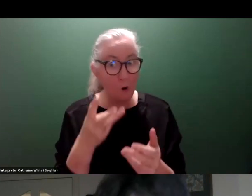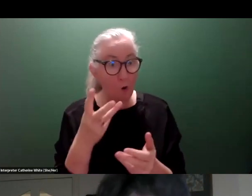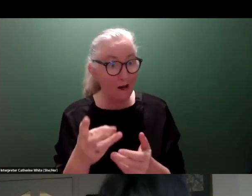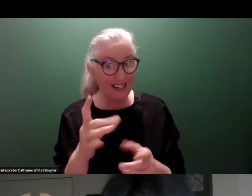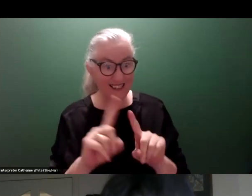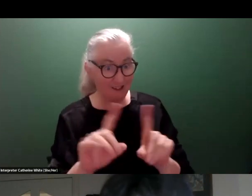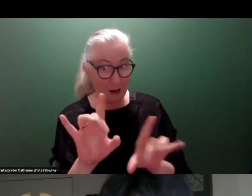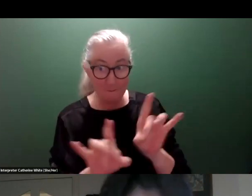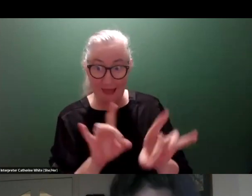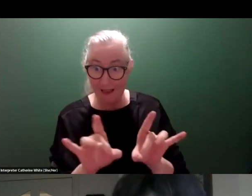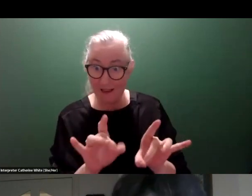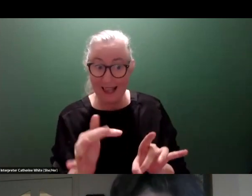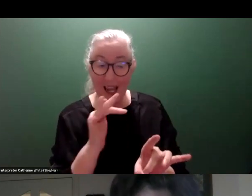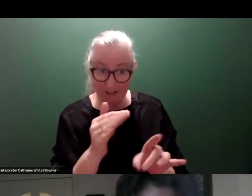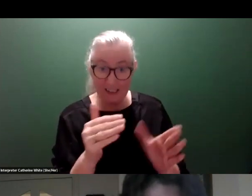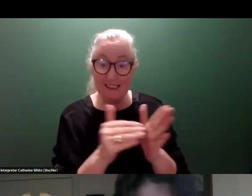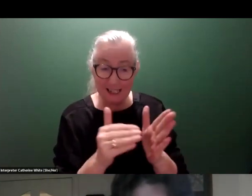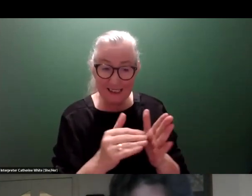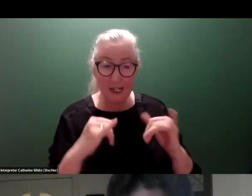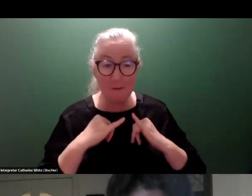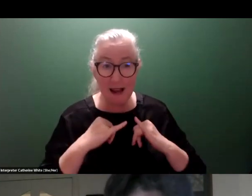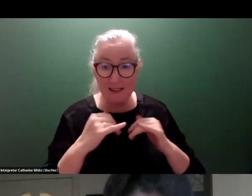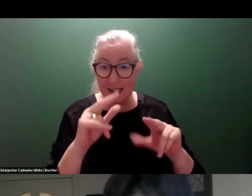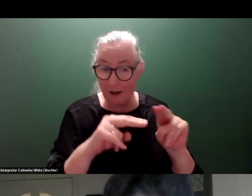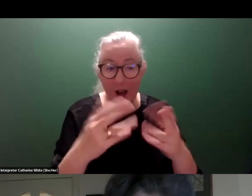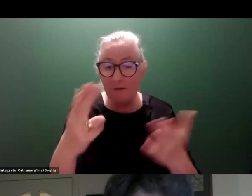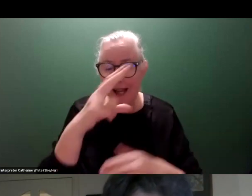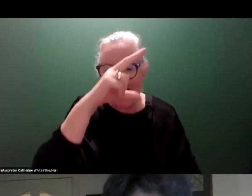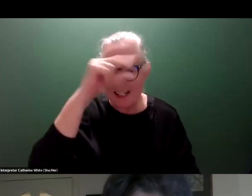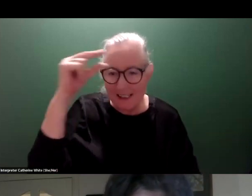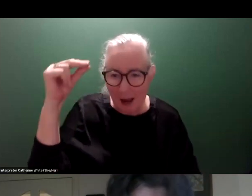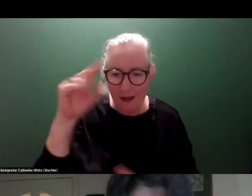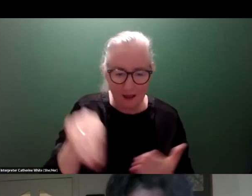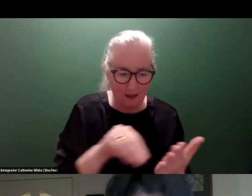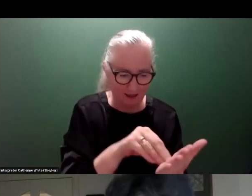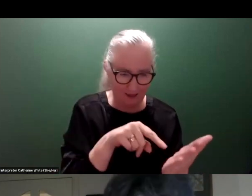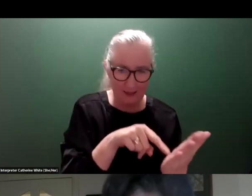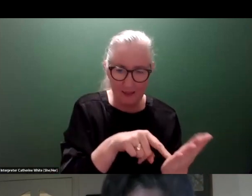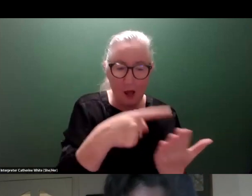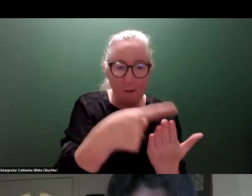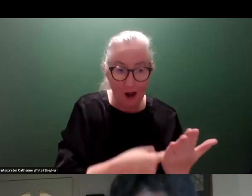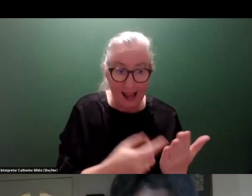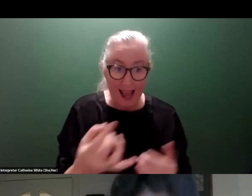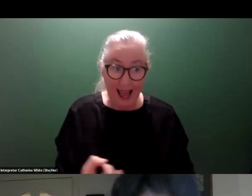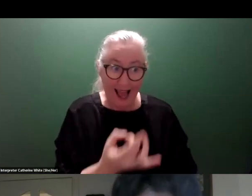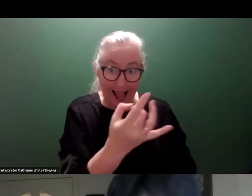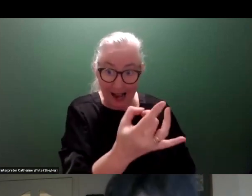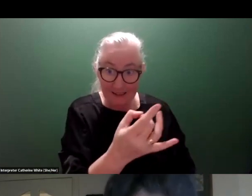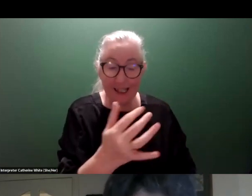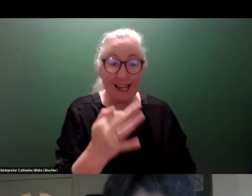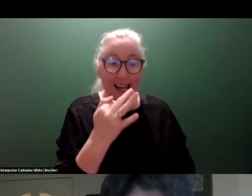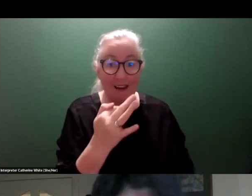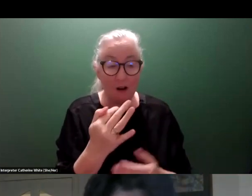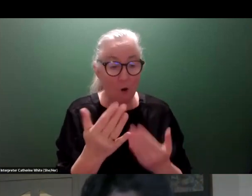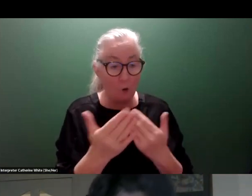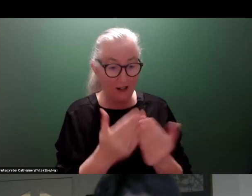a particular situation. So, for example, what we have said in the policy is ask if the intervention in